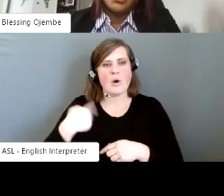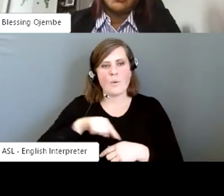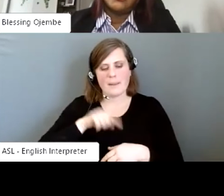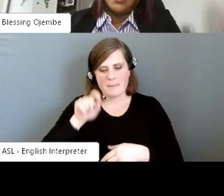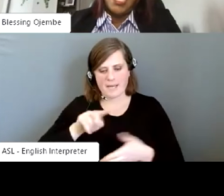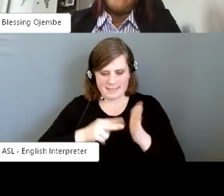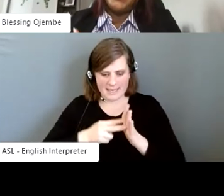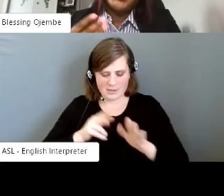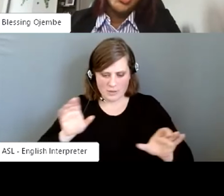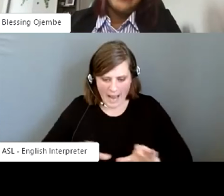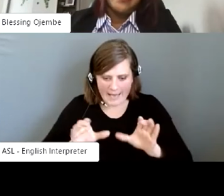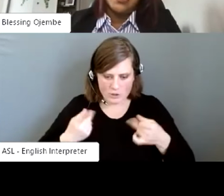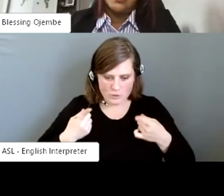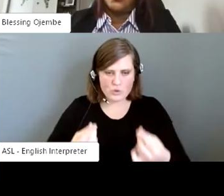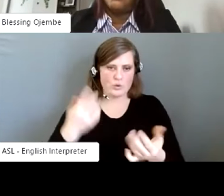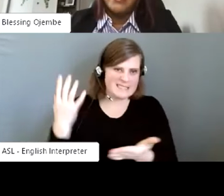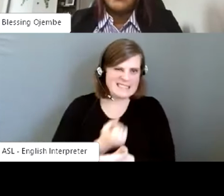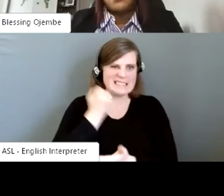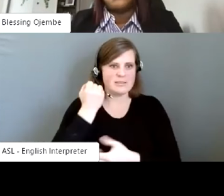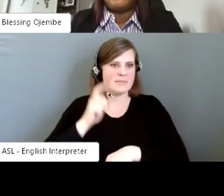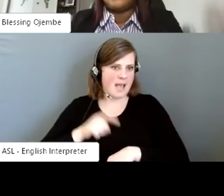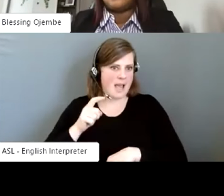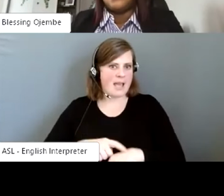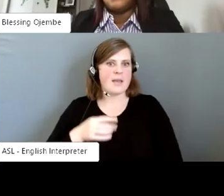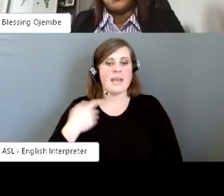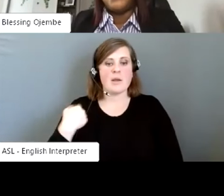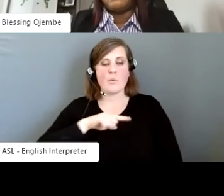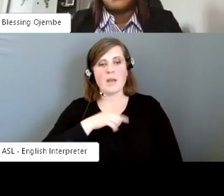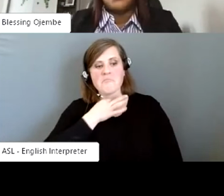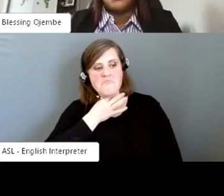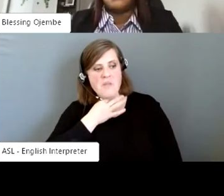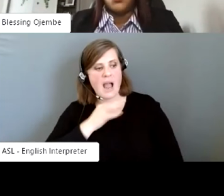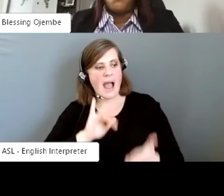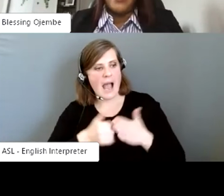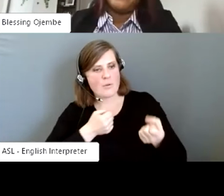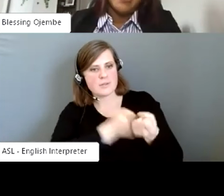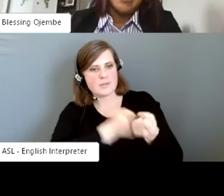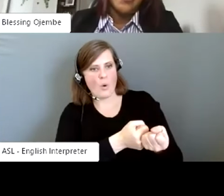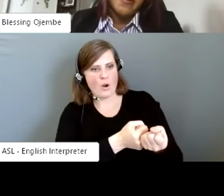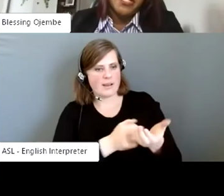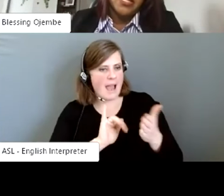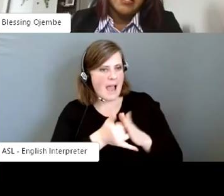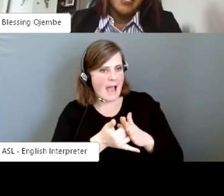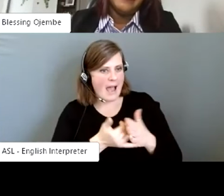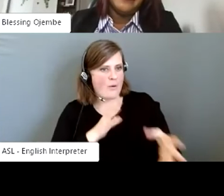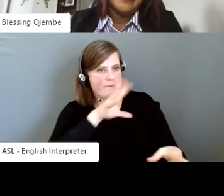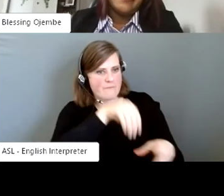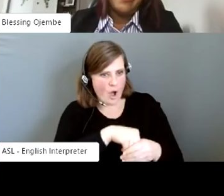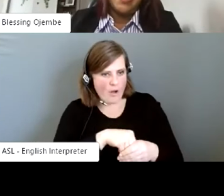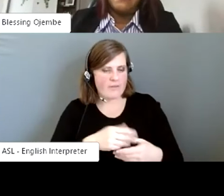our actions and being curious to learn how to best support Black seniors while providing compassionate